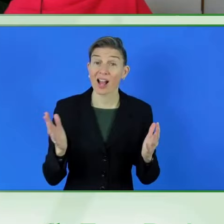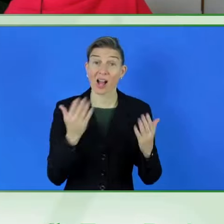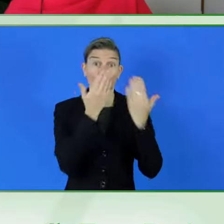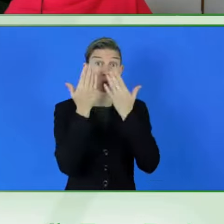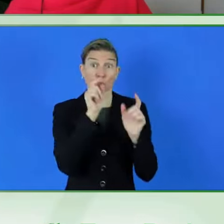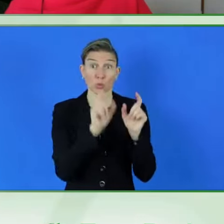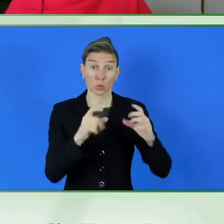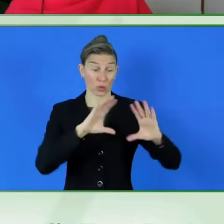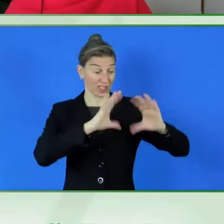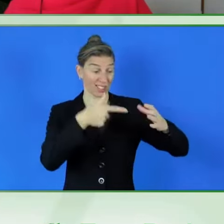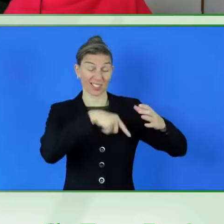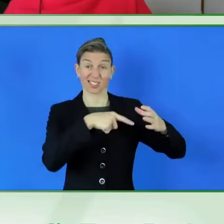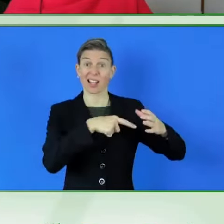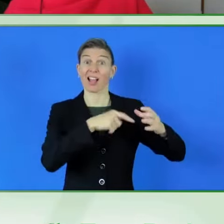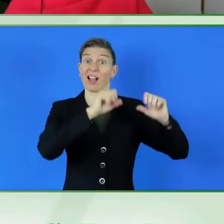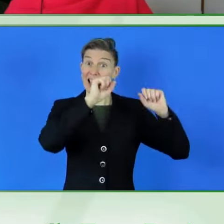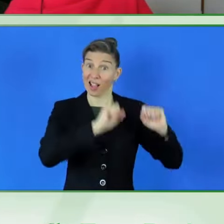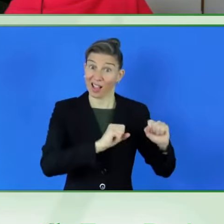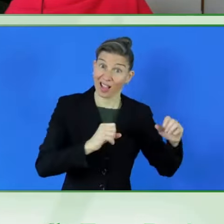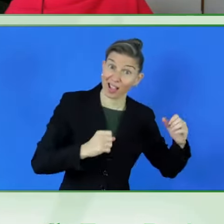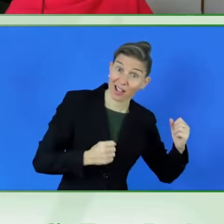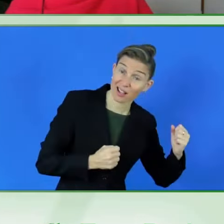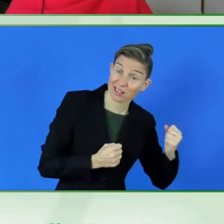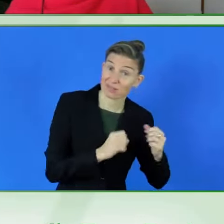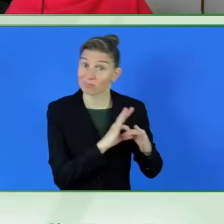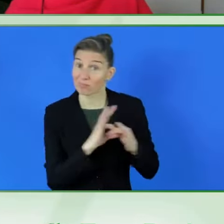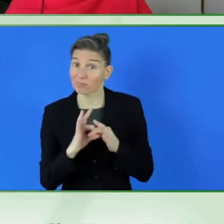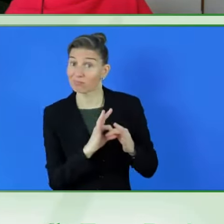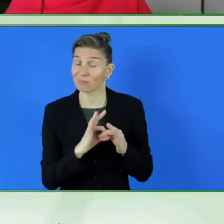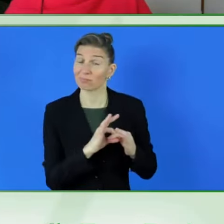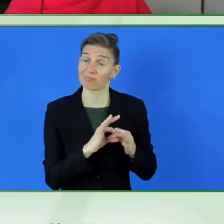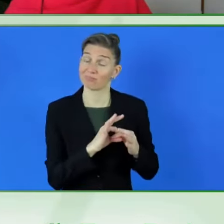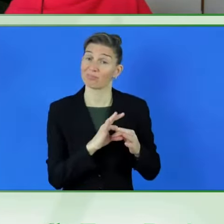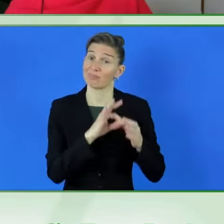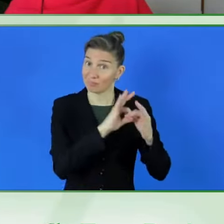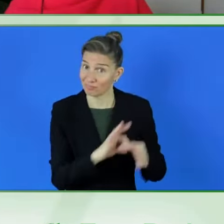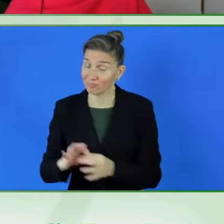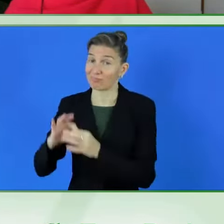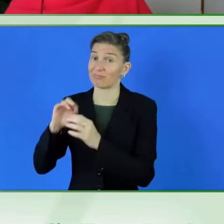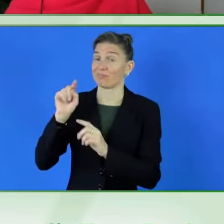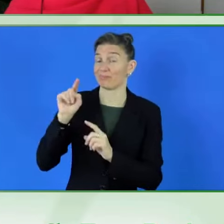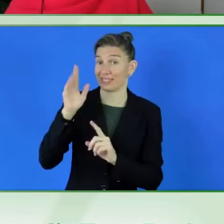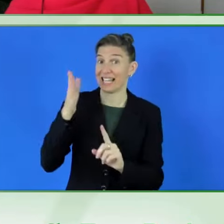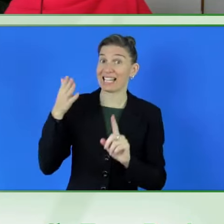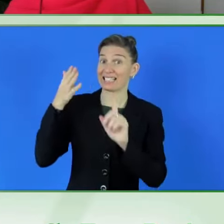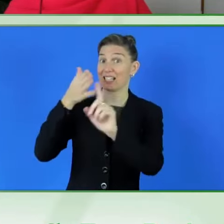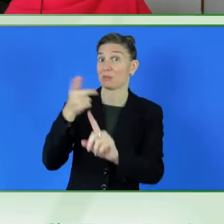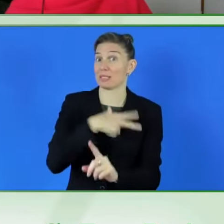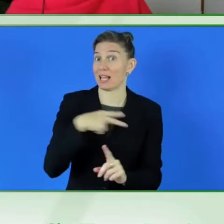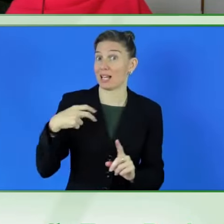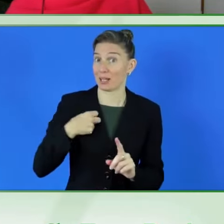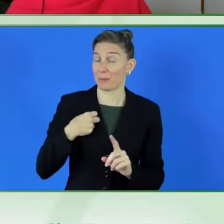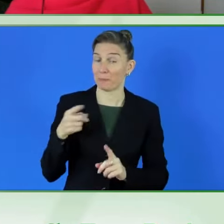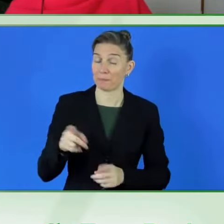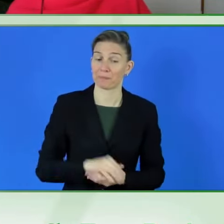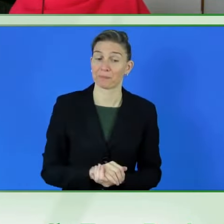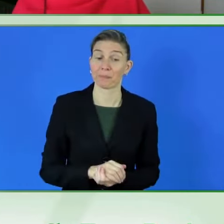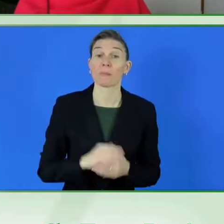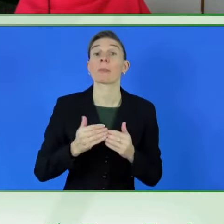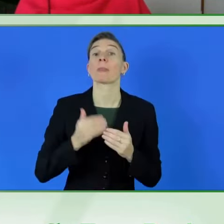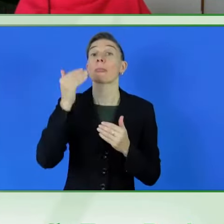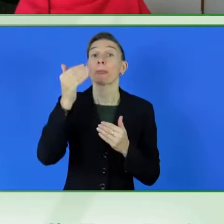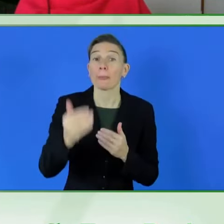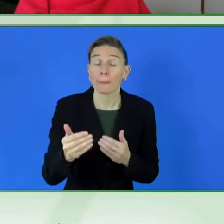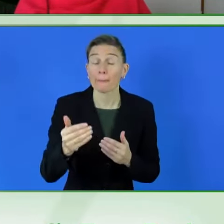Accessible Zagreb. Finally, we are planning additional EU funding for the development of this service. Please, next